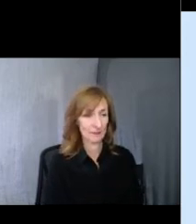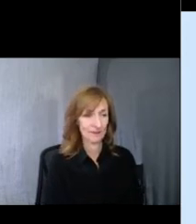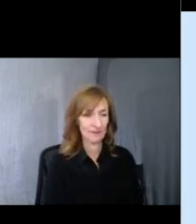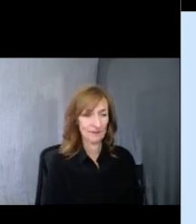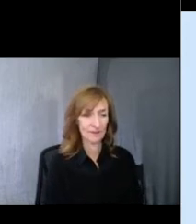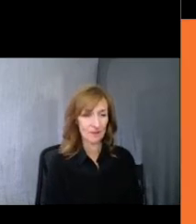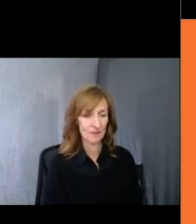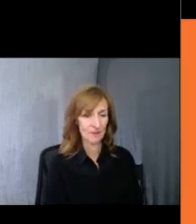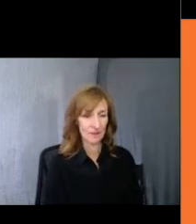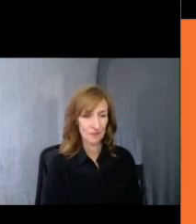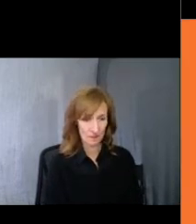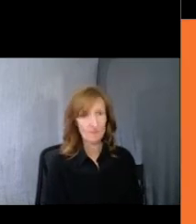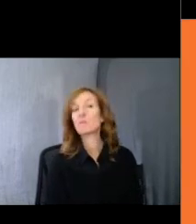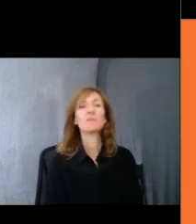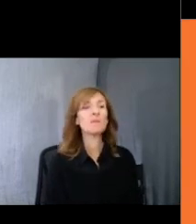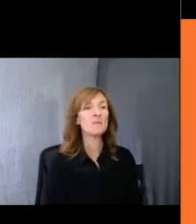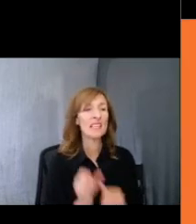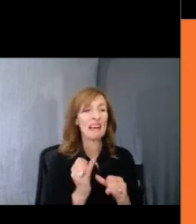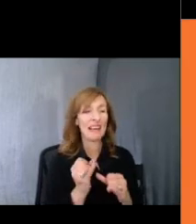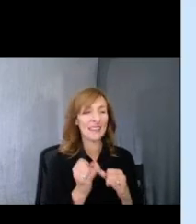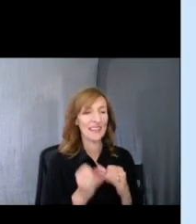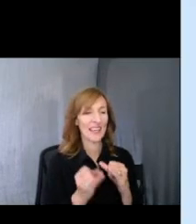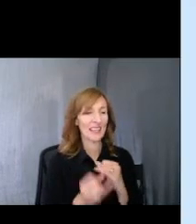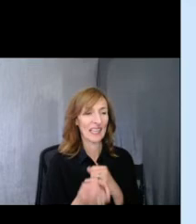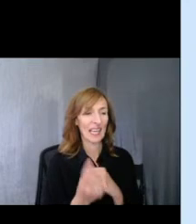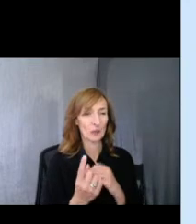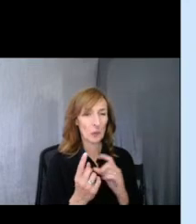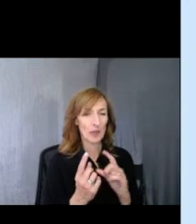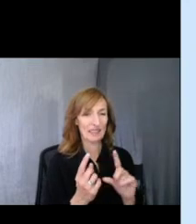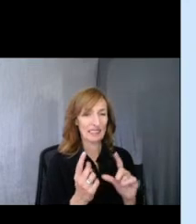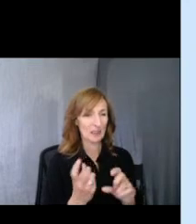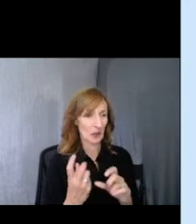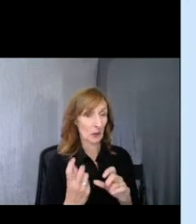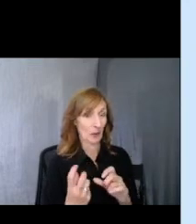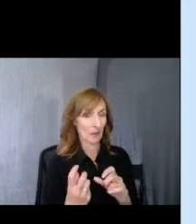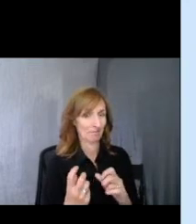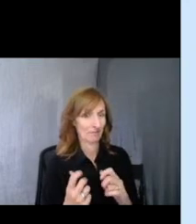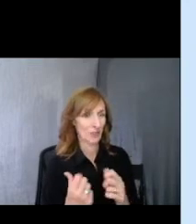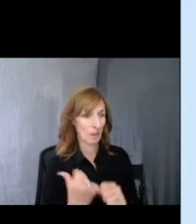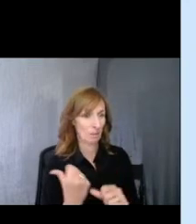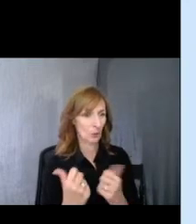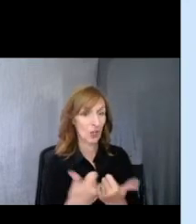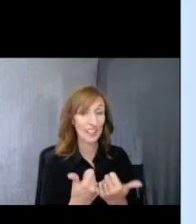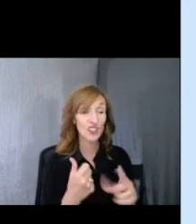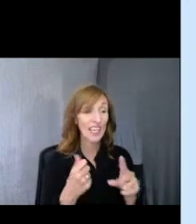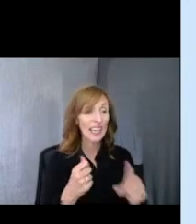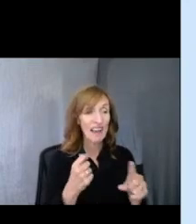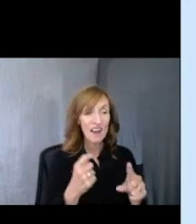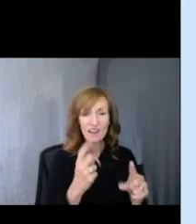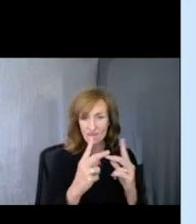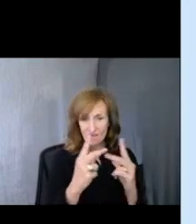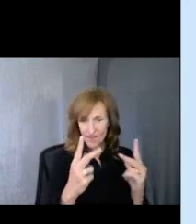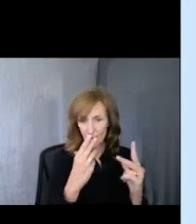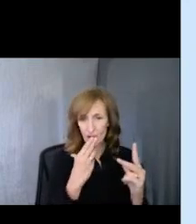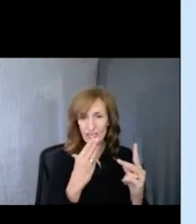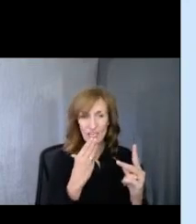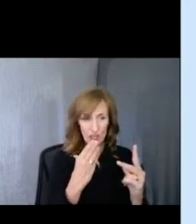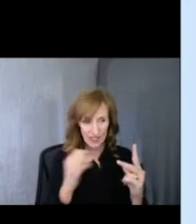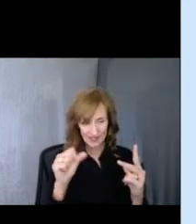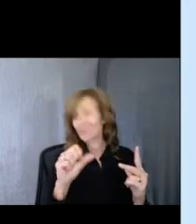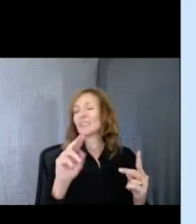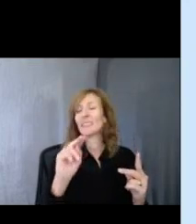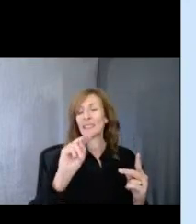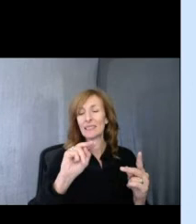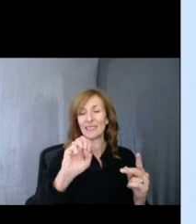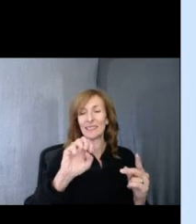But our last poll is going to be the hardest. So let's see how people did on this. Very good. Most of you answered correctly. It is the nephron is